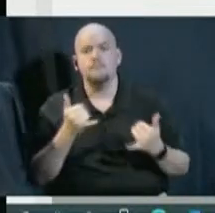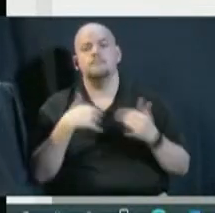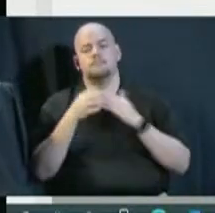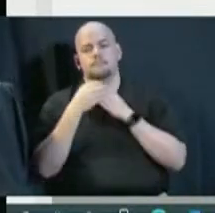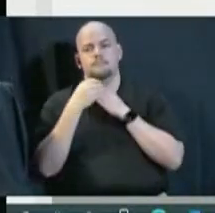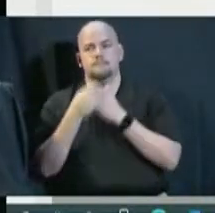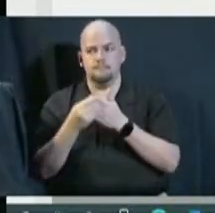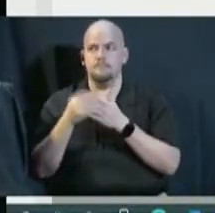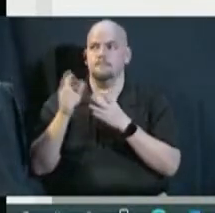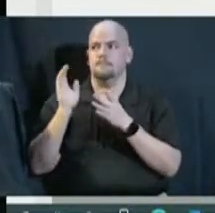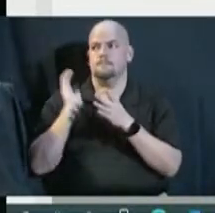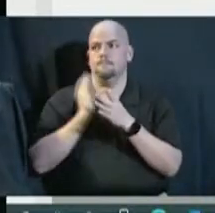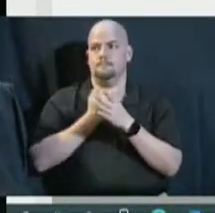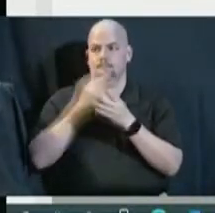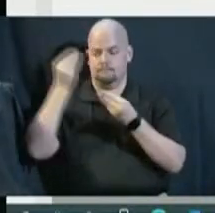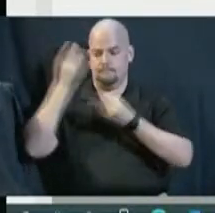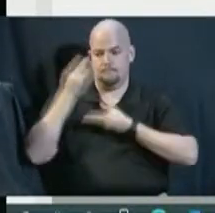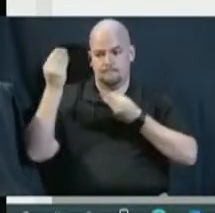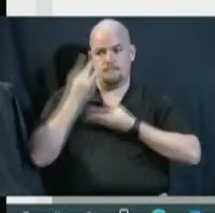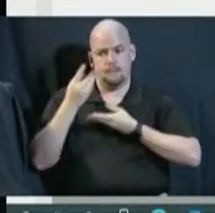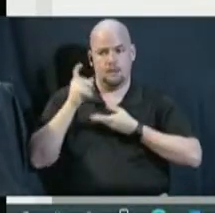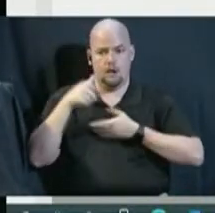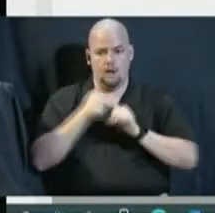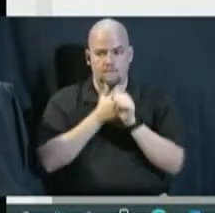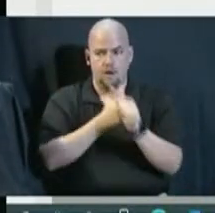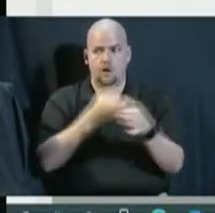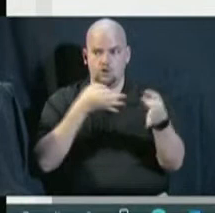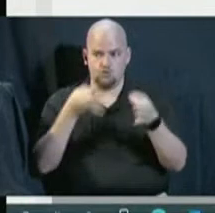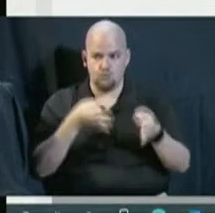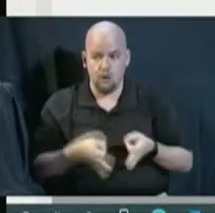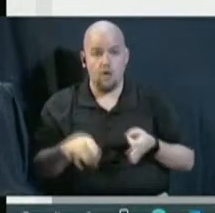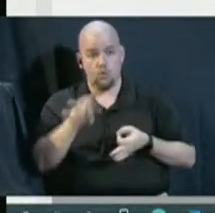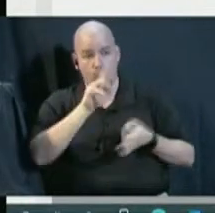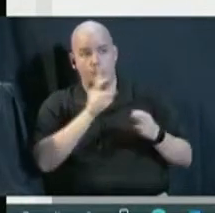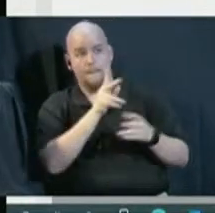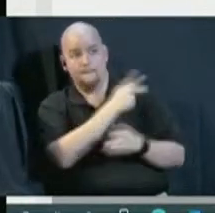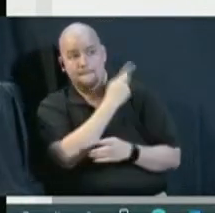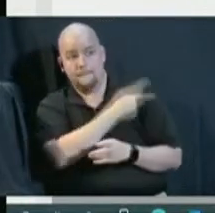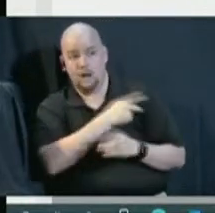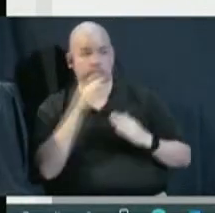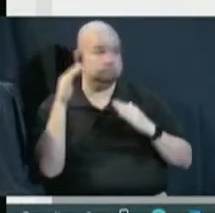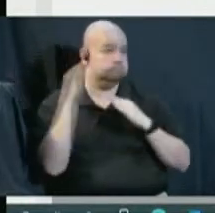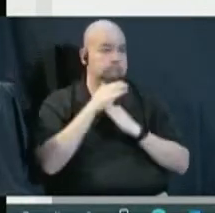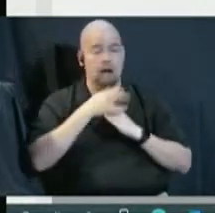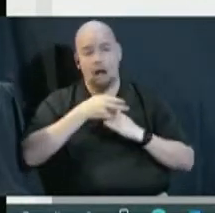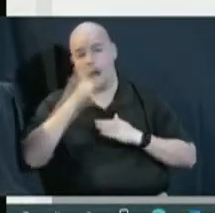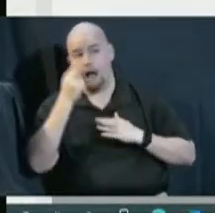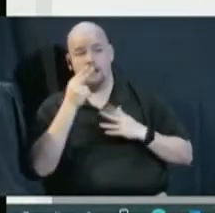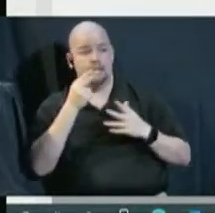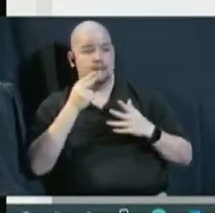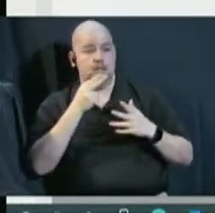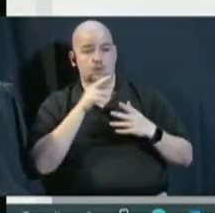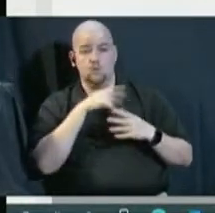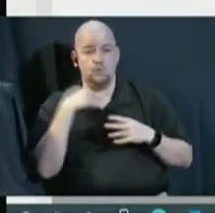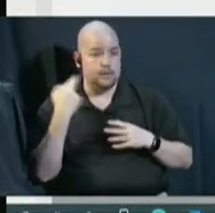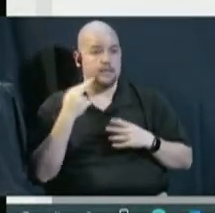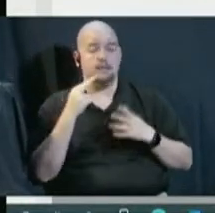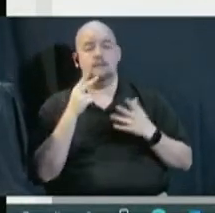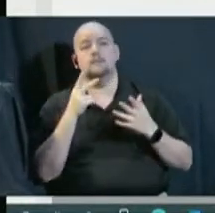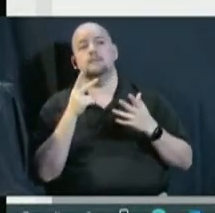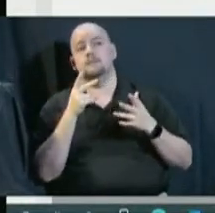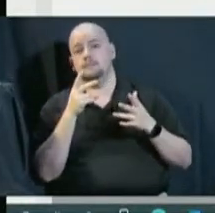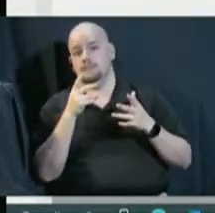been given to make sure that those patients who are at highest risk and those who will benefit from it the most are the ones